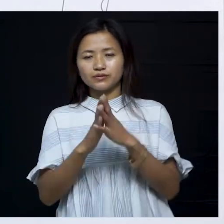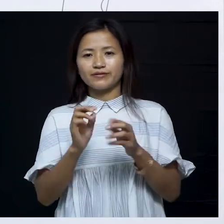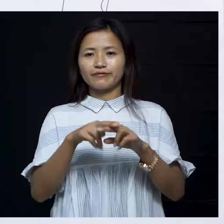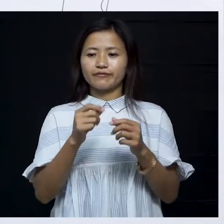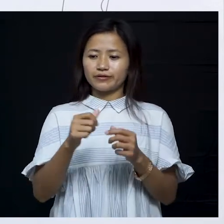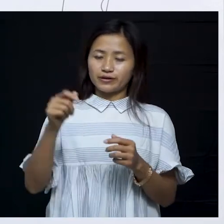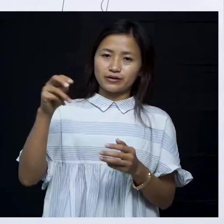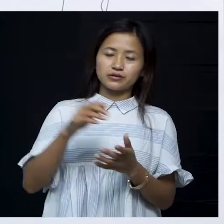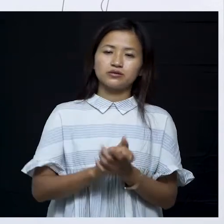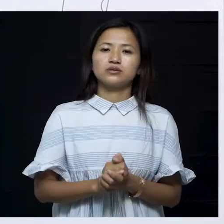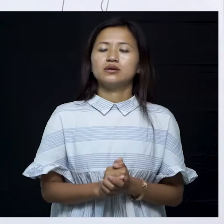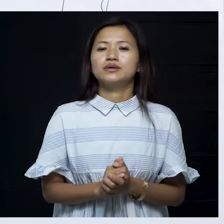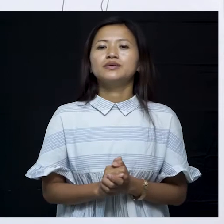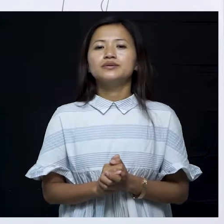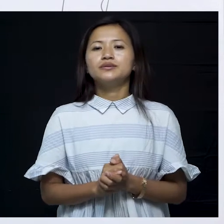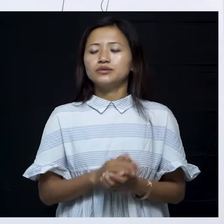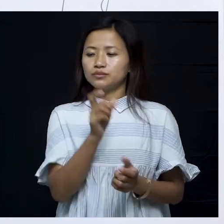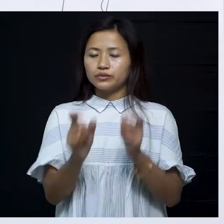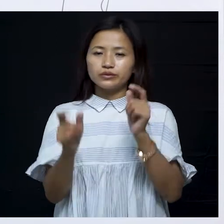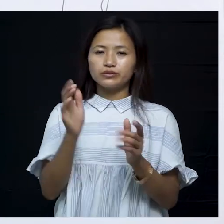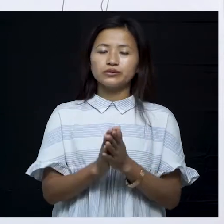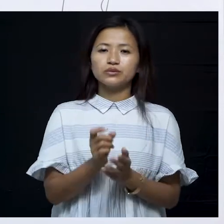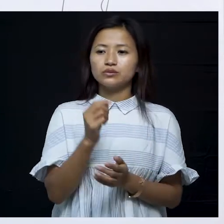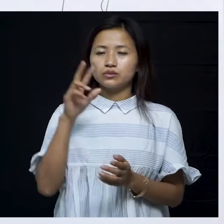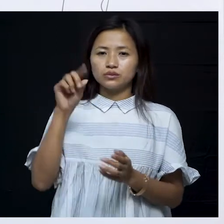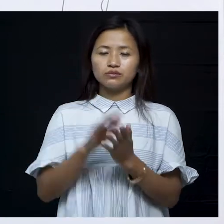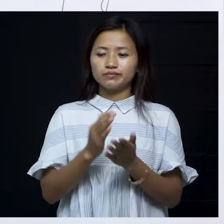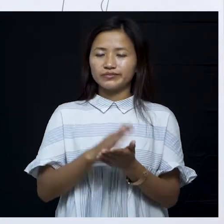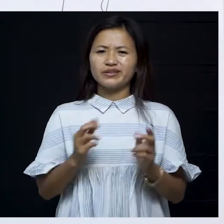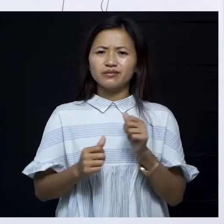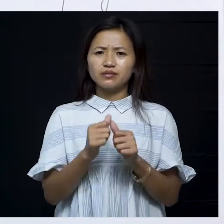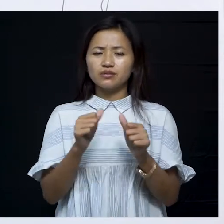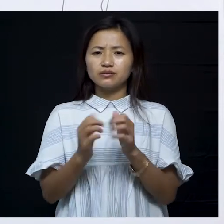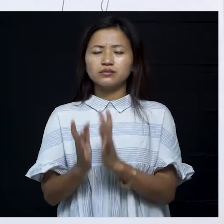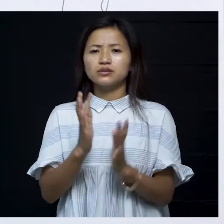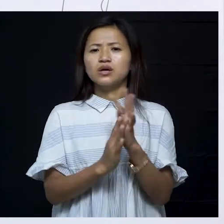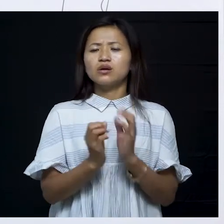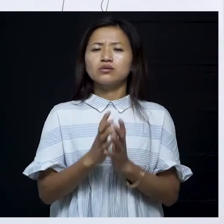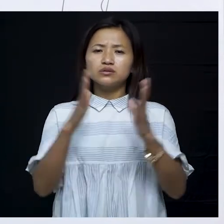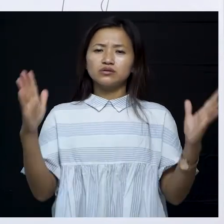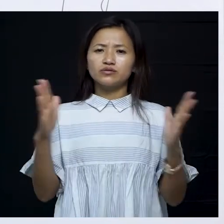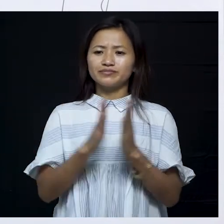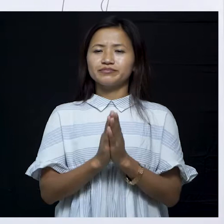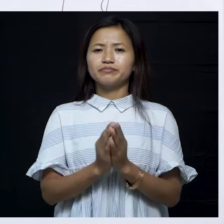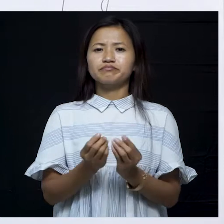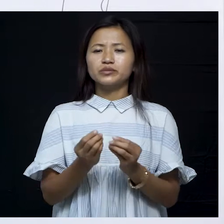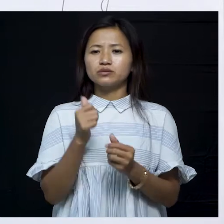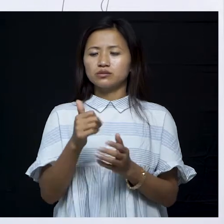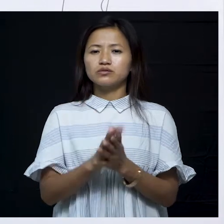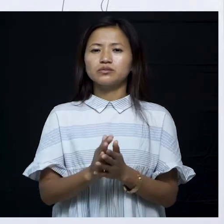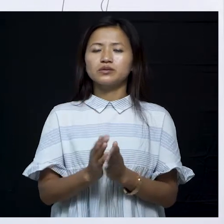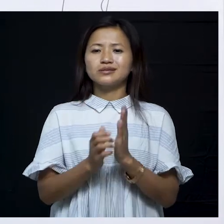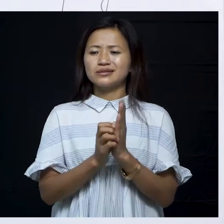the help of these chemical fertilizers, the people who are doing the agriculture, there has been a lot of benefit for them because it used to